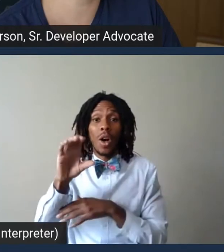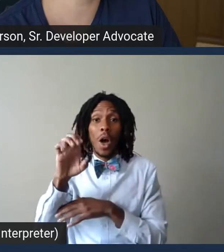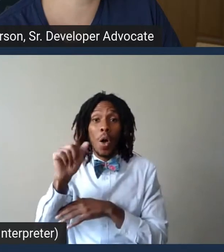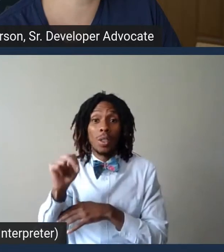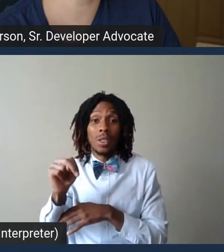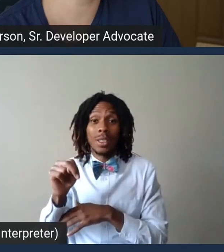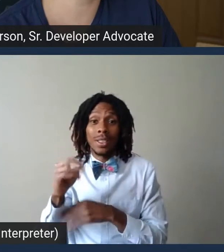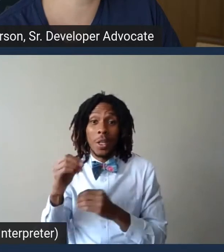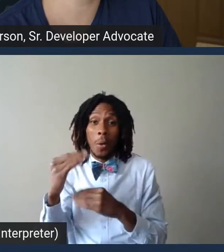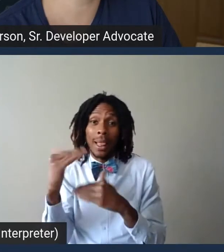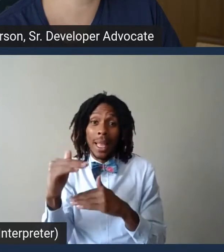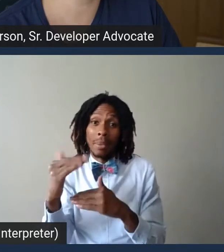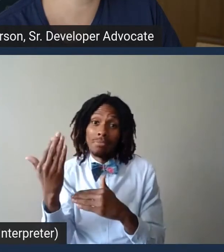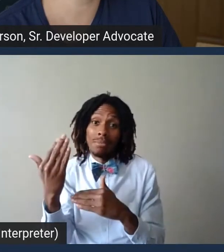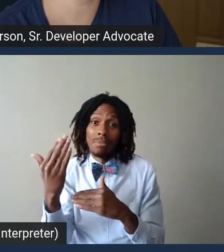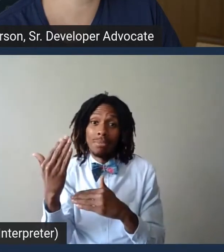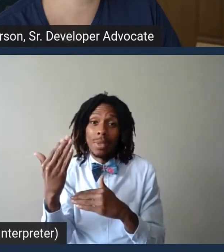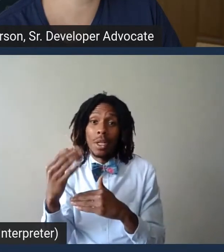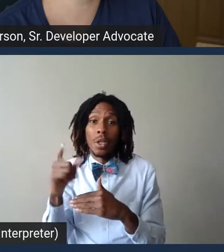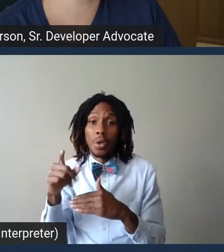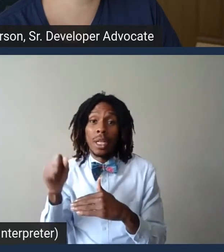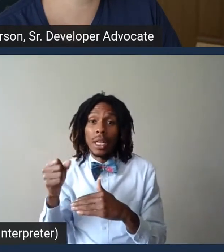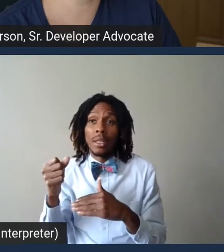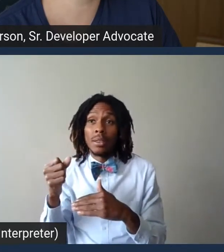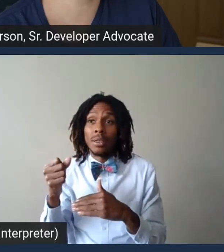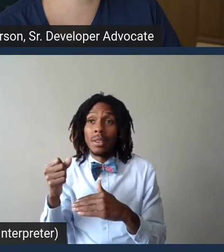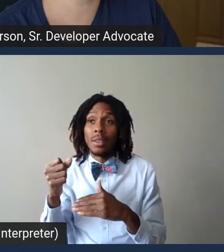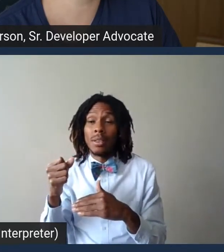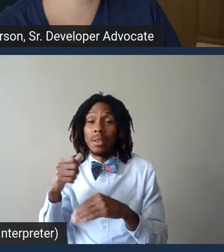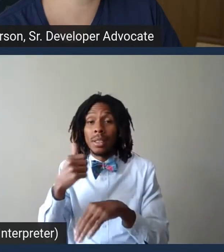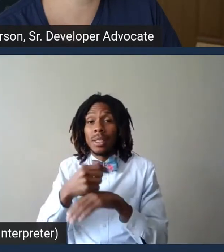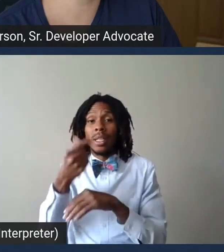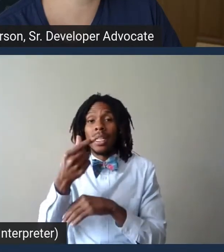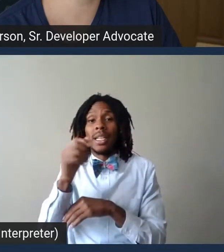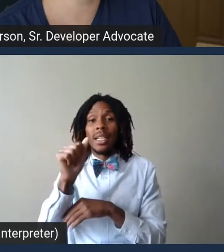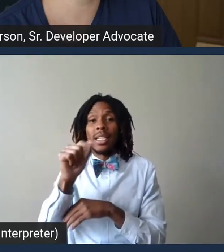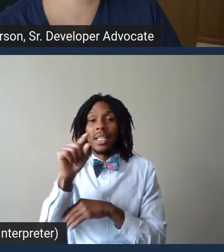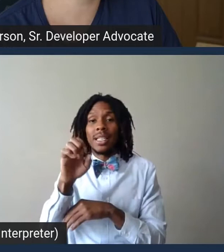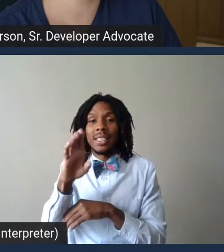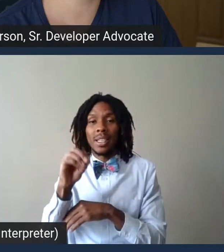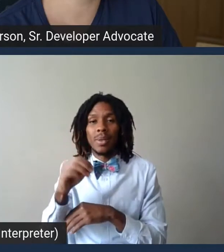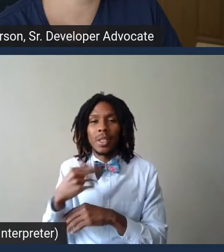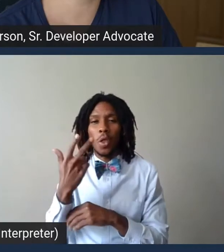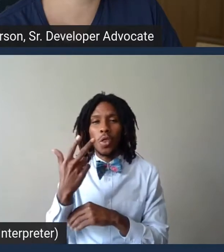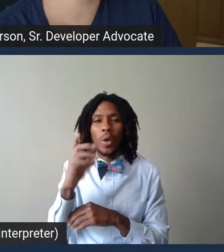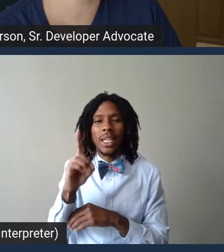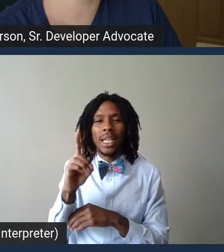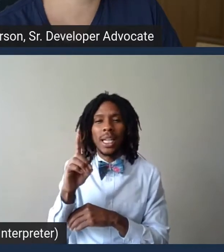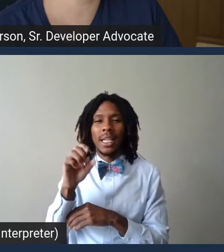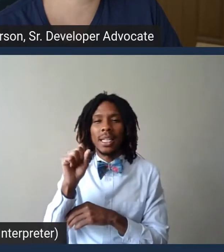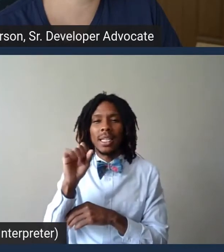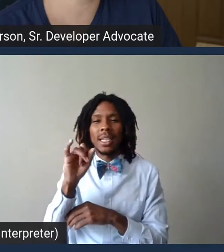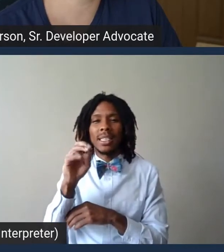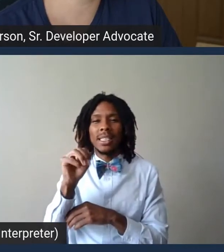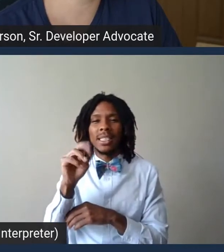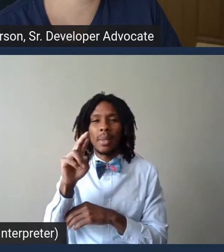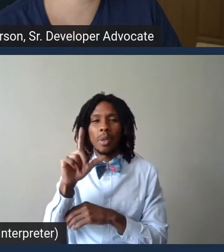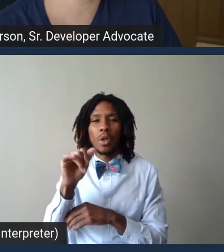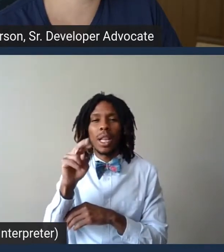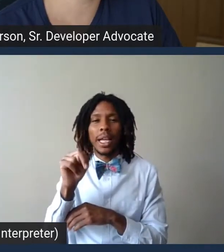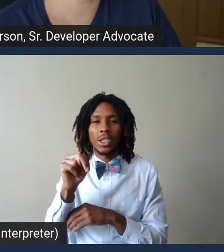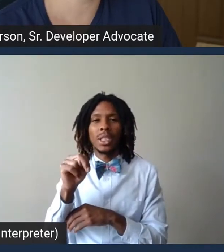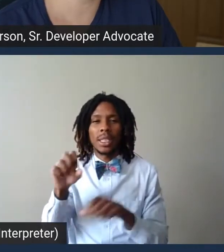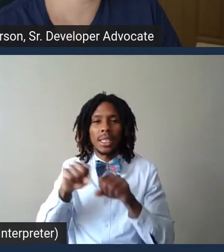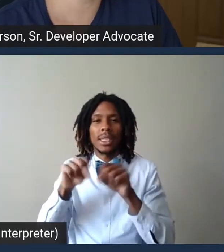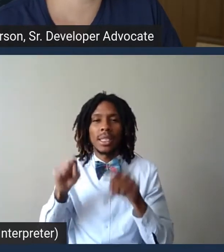no limit. You can bring in Gazebo, which is a 3D simulation engine. And as long as you build